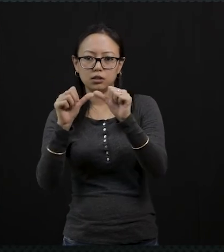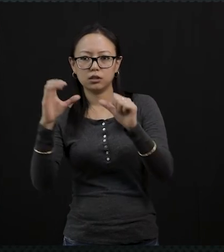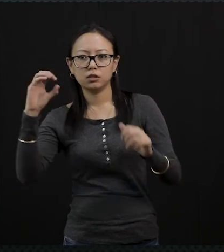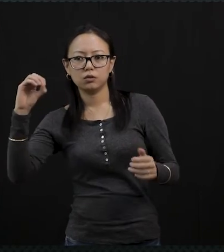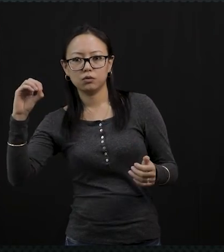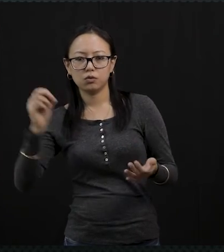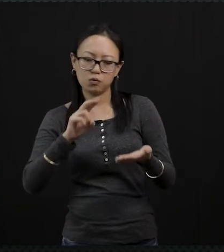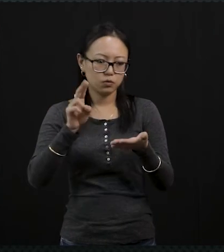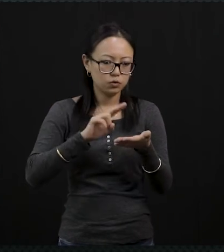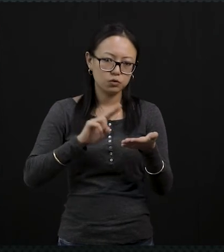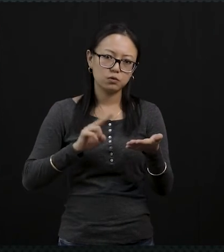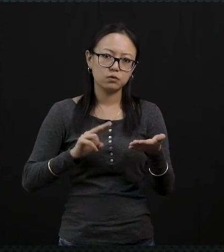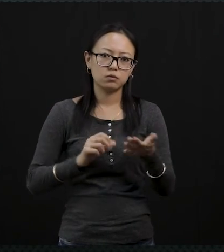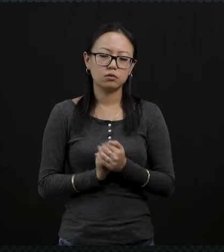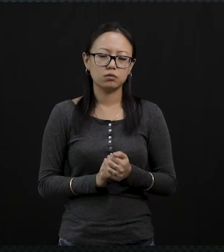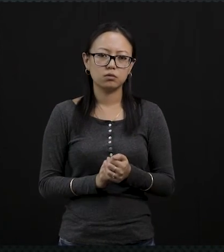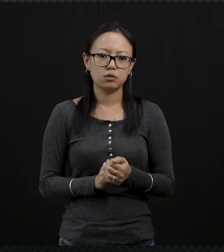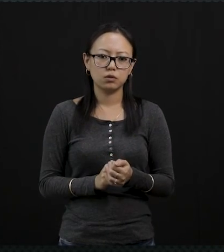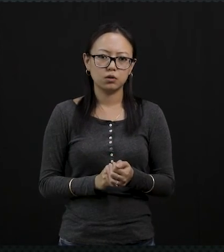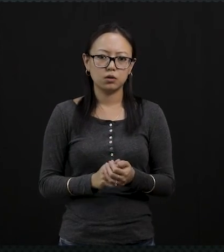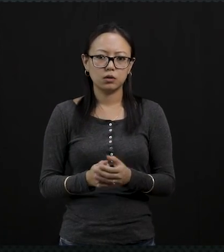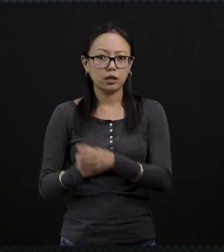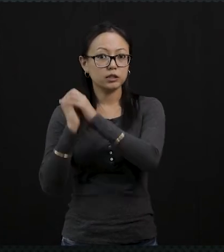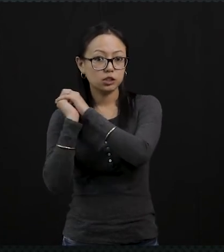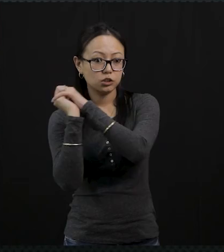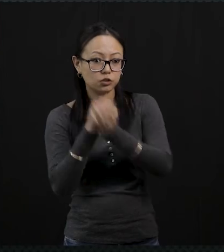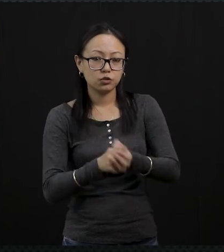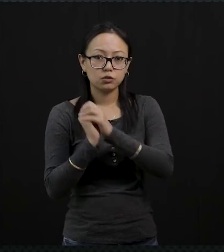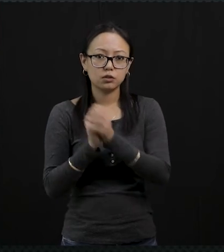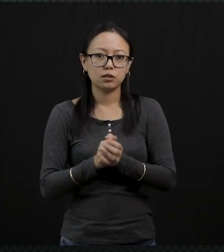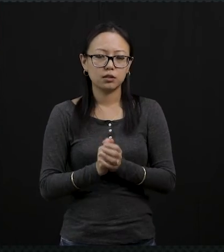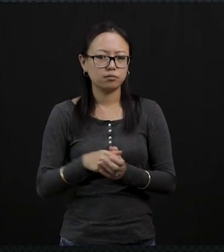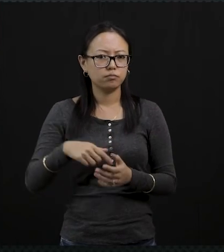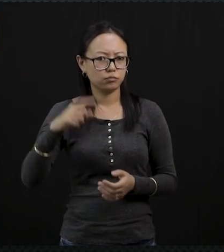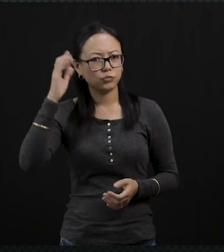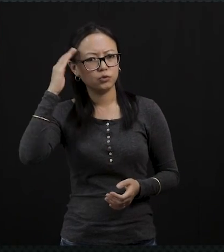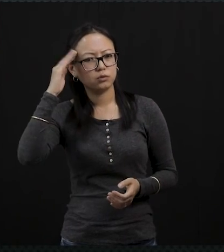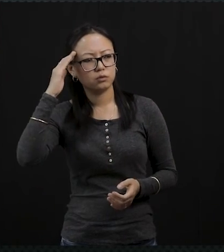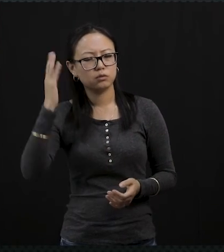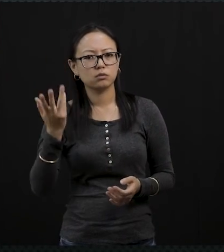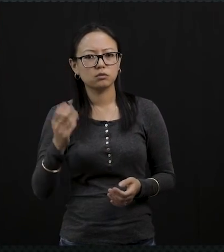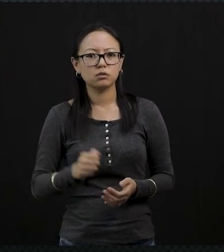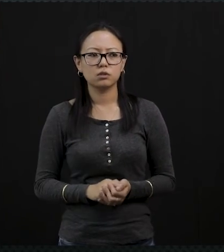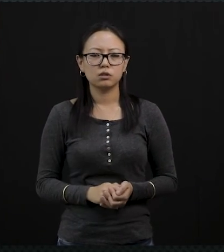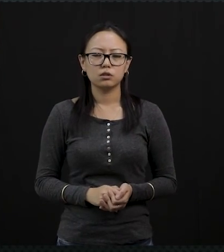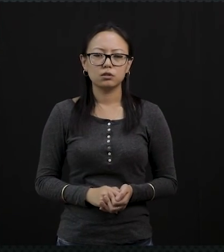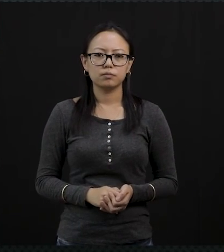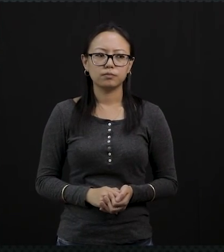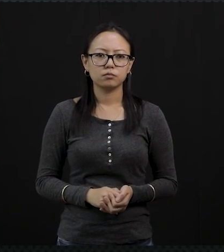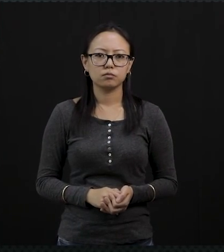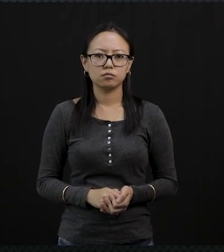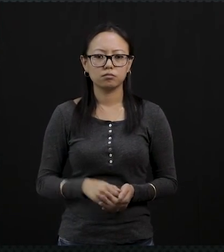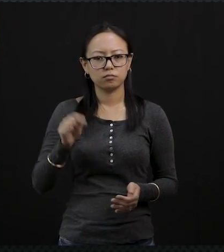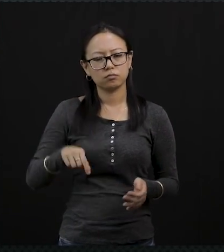it's a knife, a bigger knife, okay? And color it. So do you know what is a Naga Dao? I will